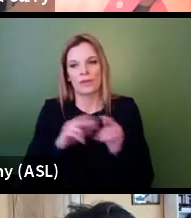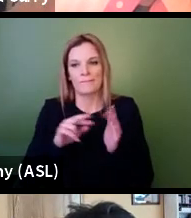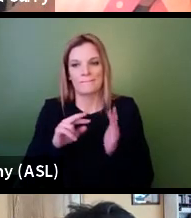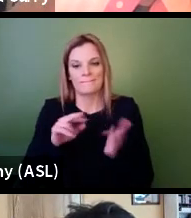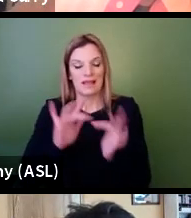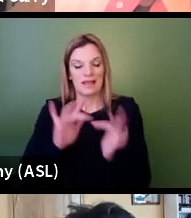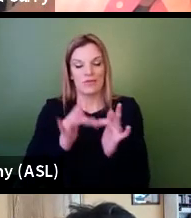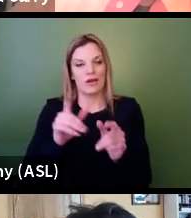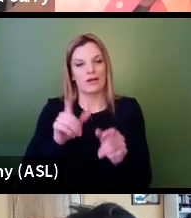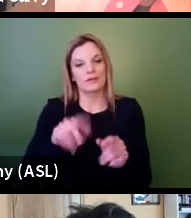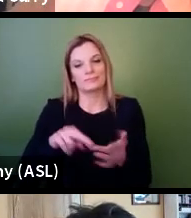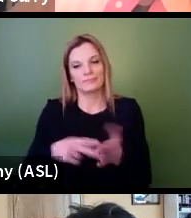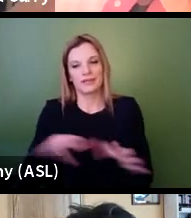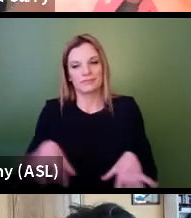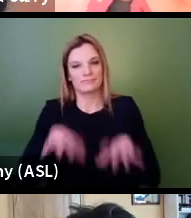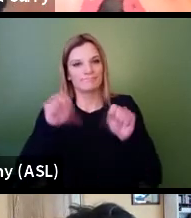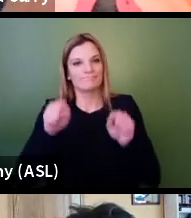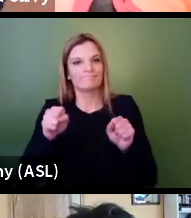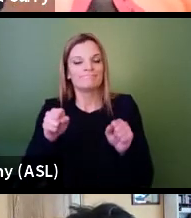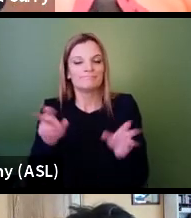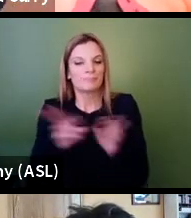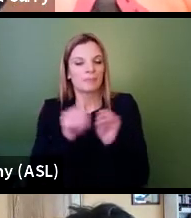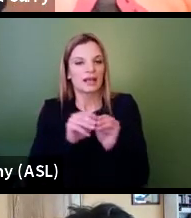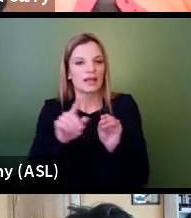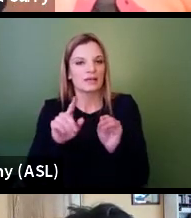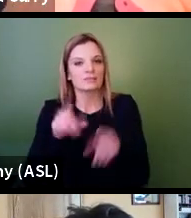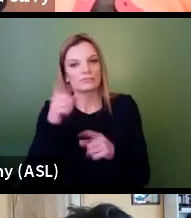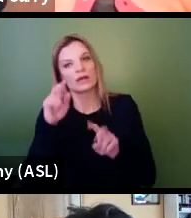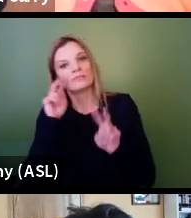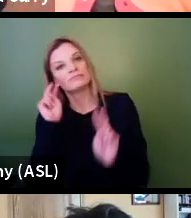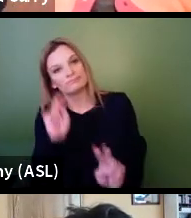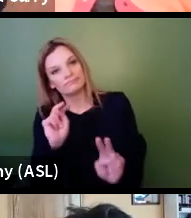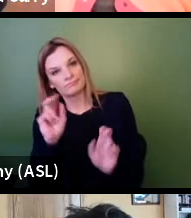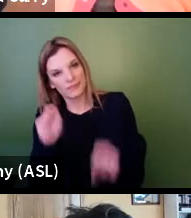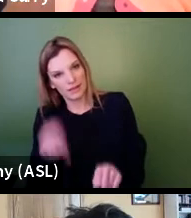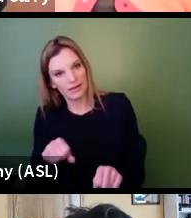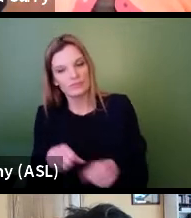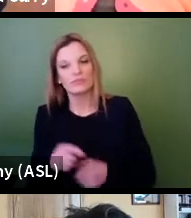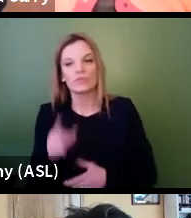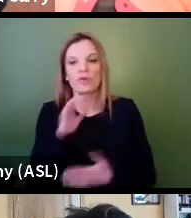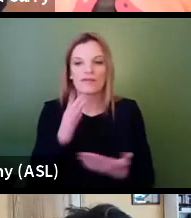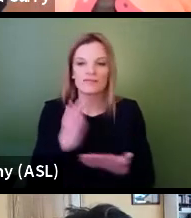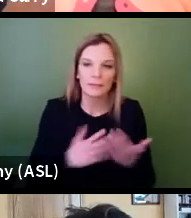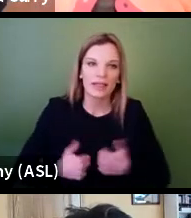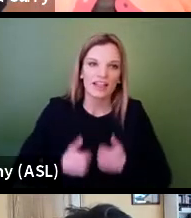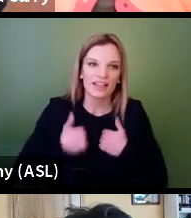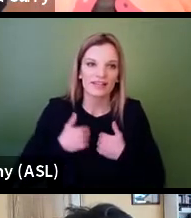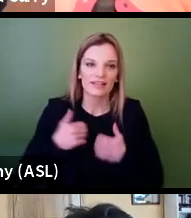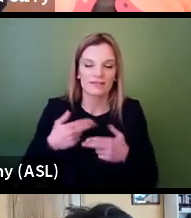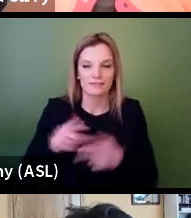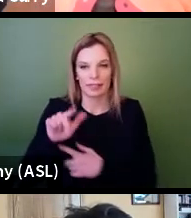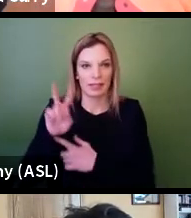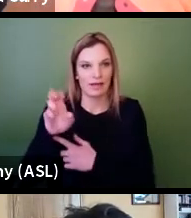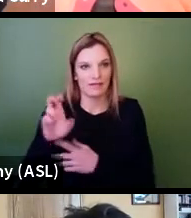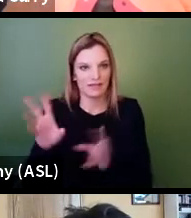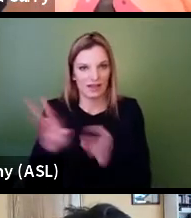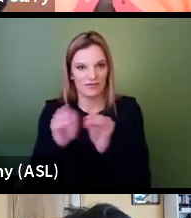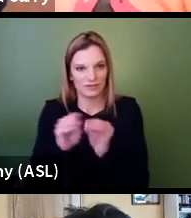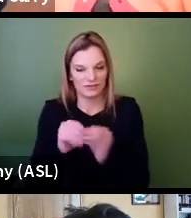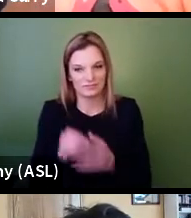and you will also have the ability to attend live conferences if they're available in the future and all of